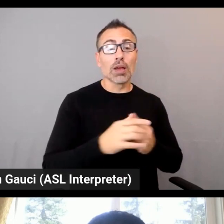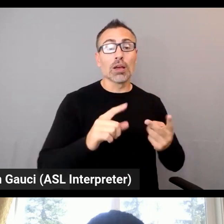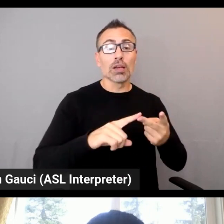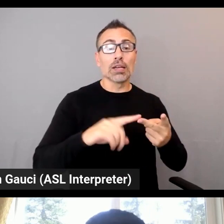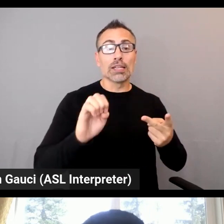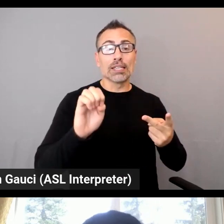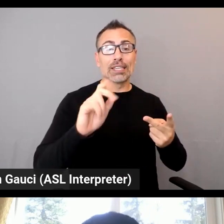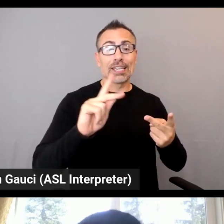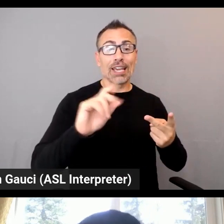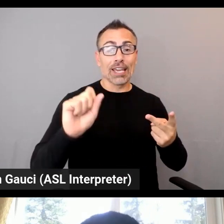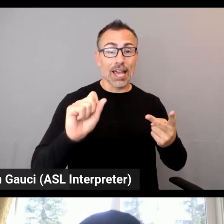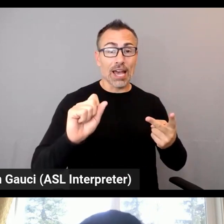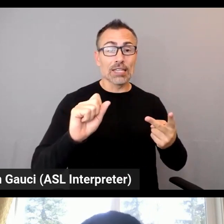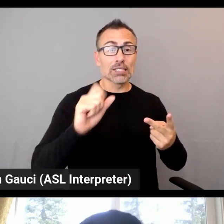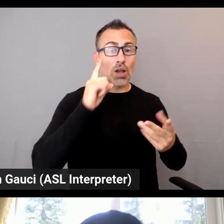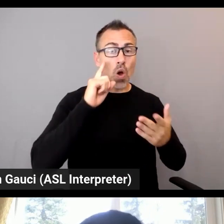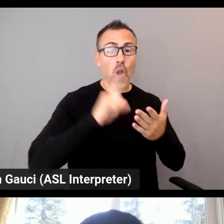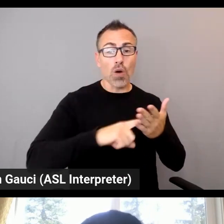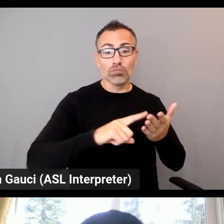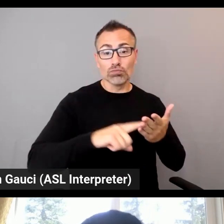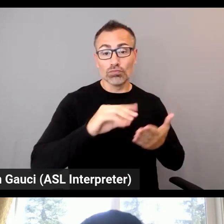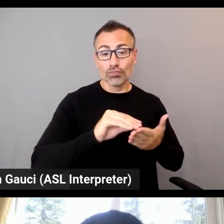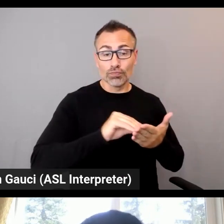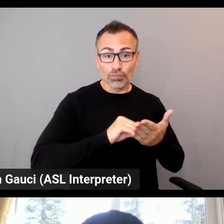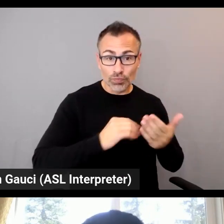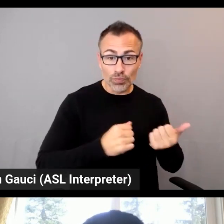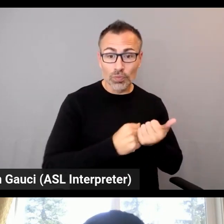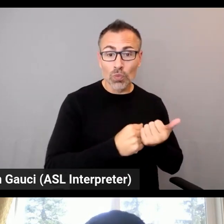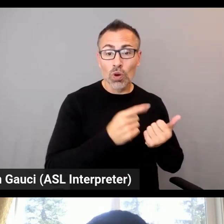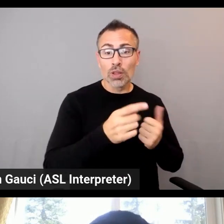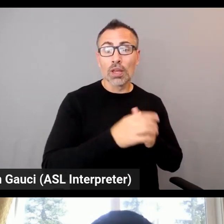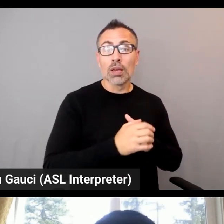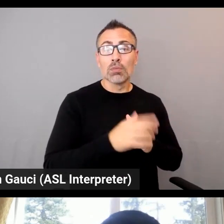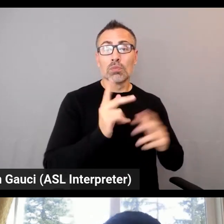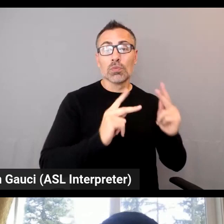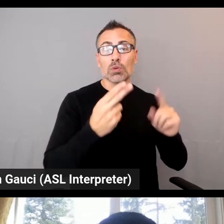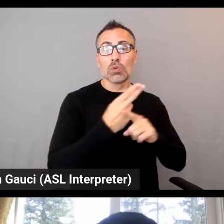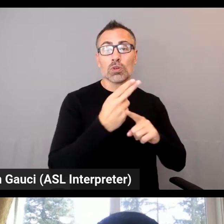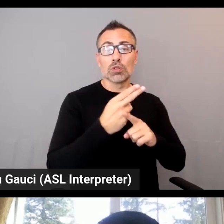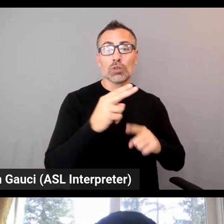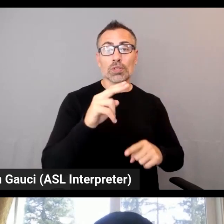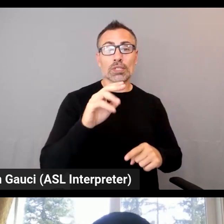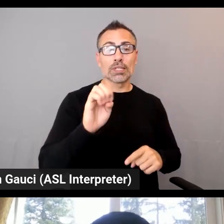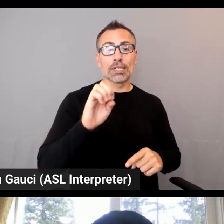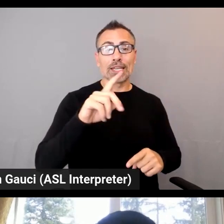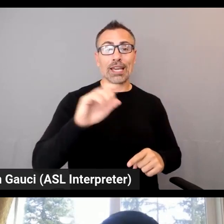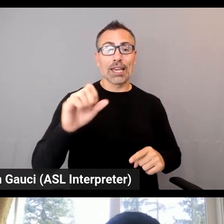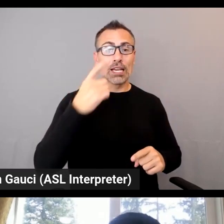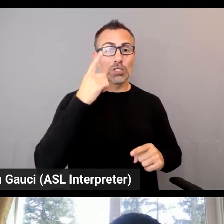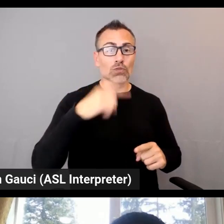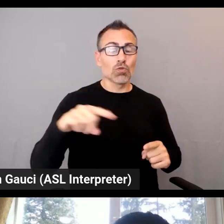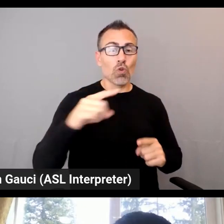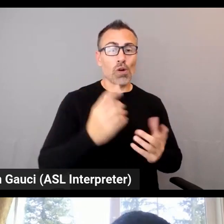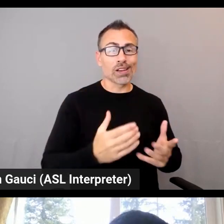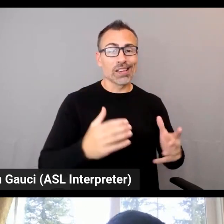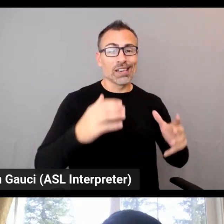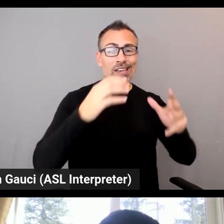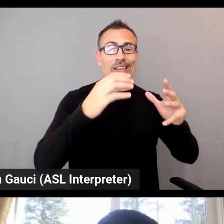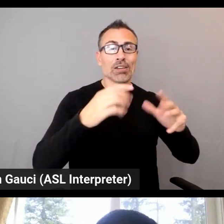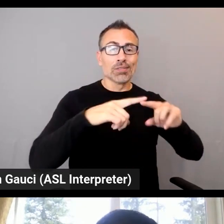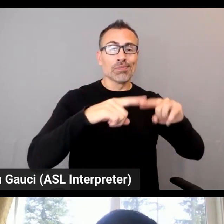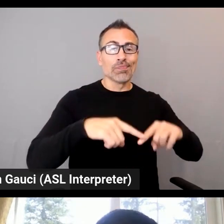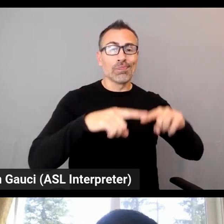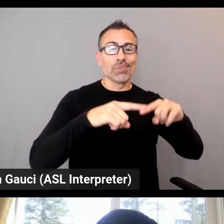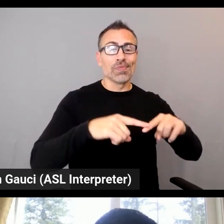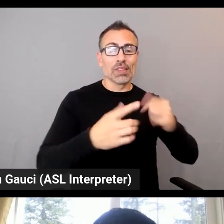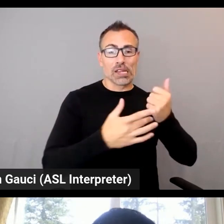EKS audit logs. And so people that are using EKS or container-based technologies, we monitor those kind of